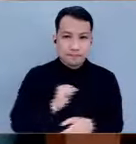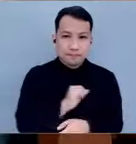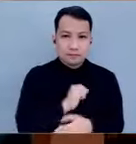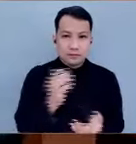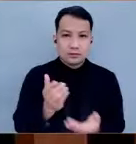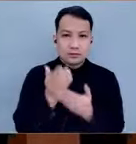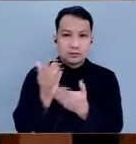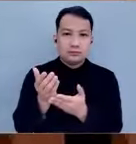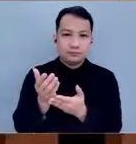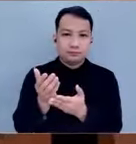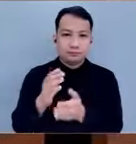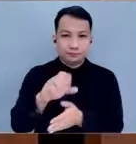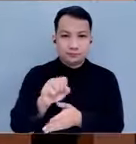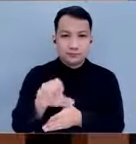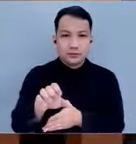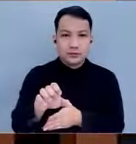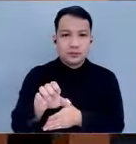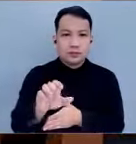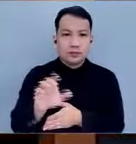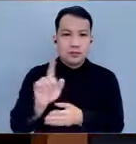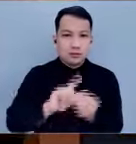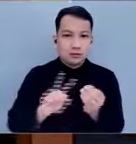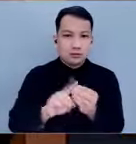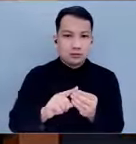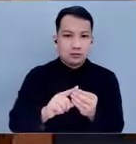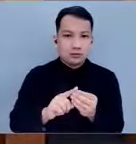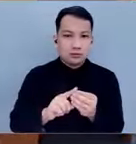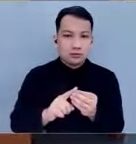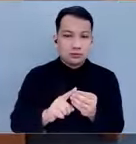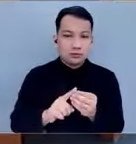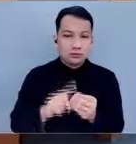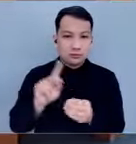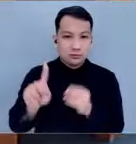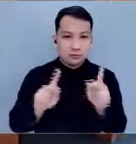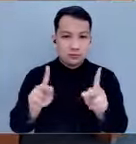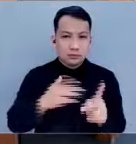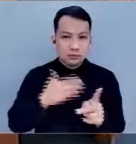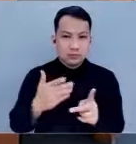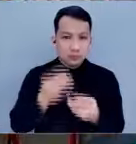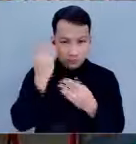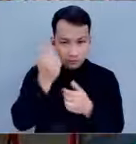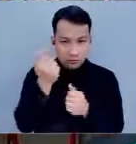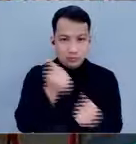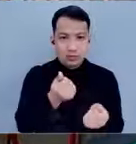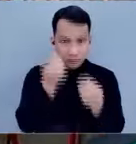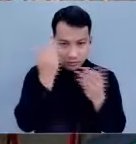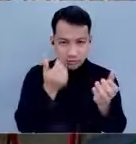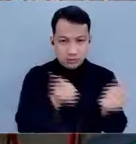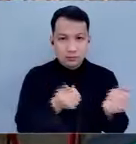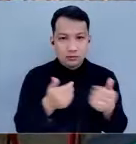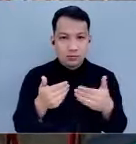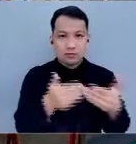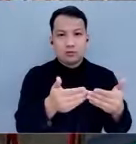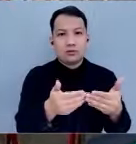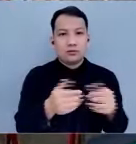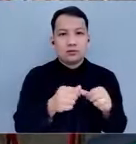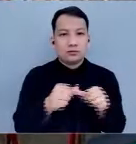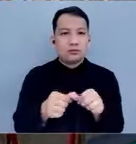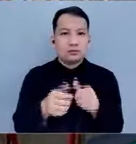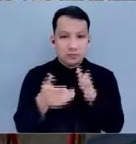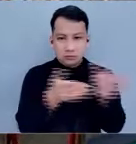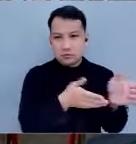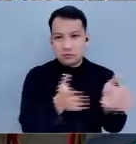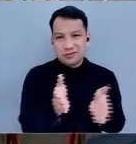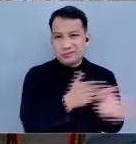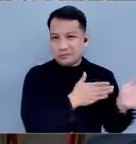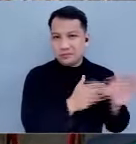sa Supreme Court versus People Initiative. We will also abide para everybody can move forward. Let's leave it